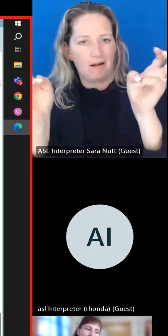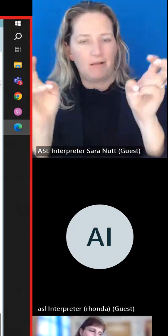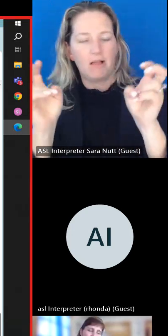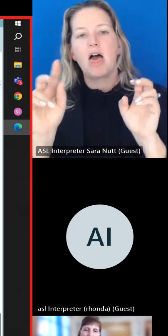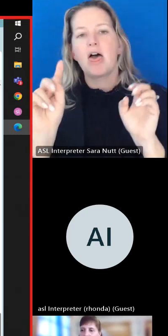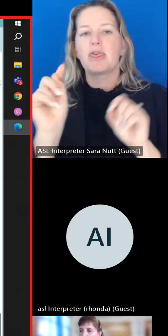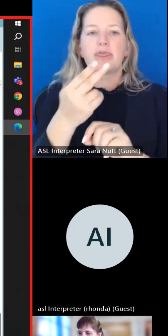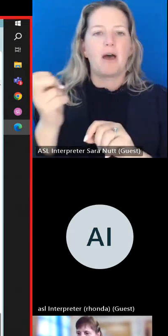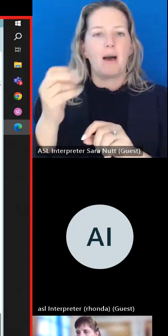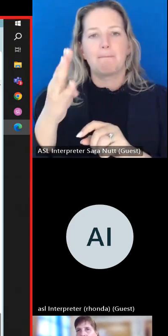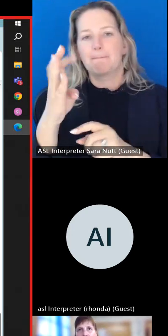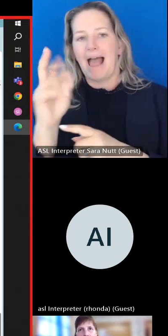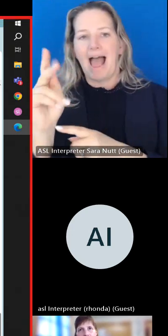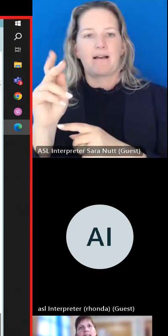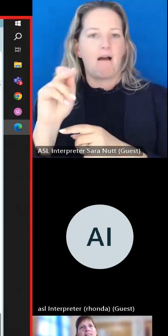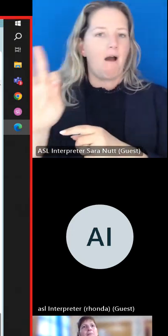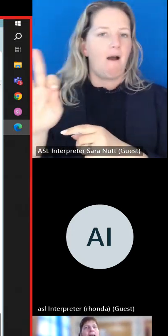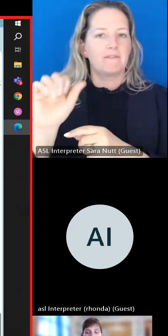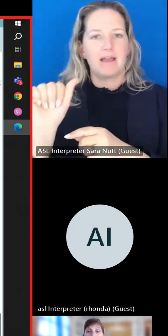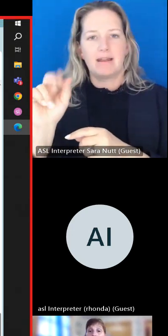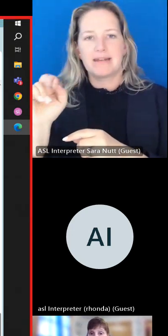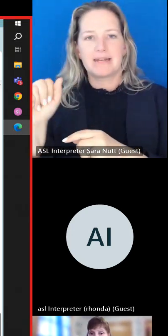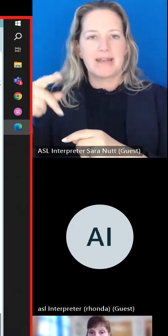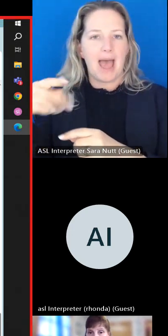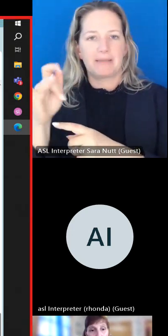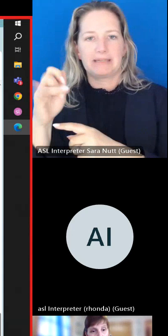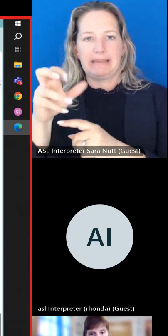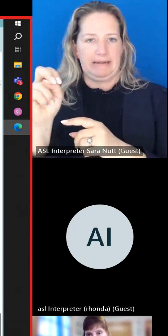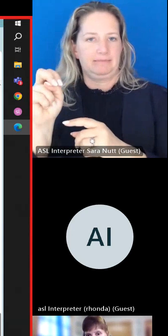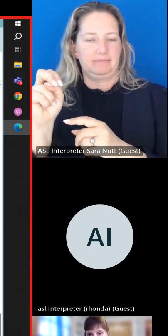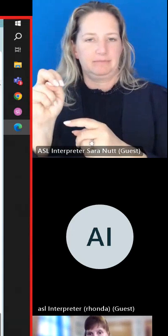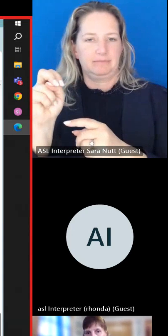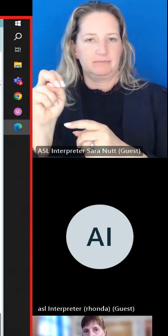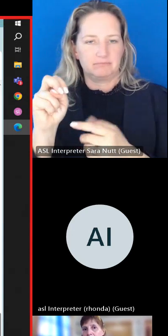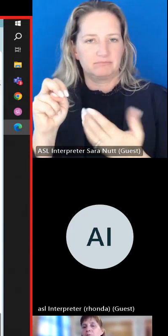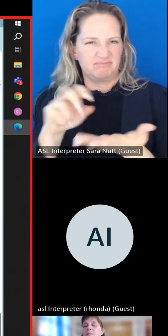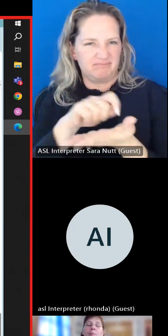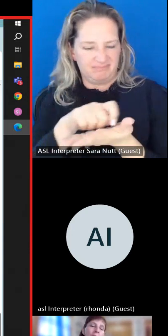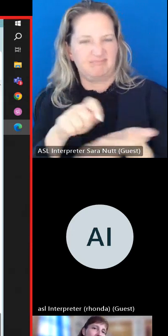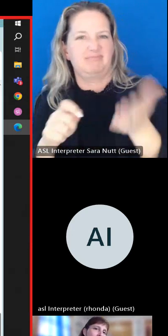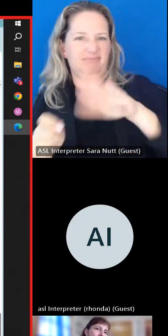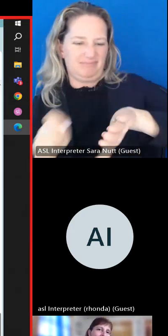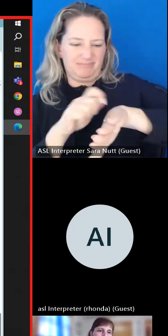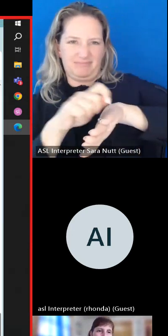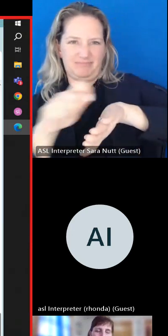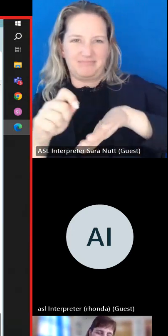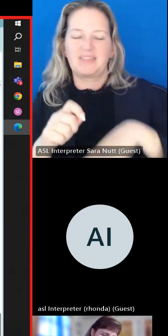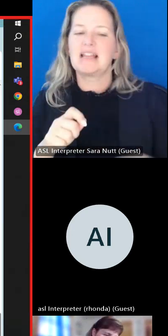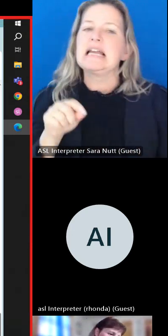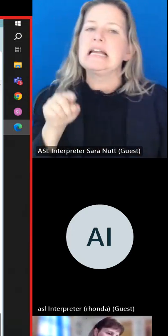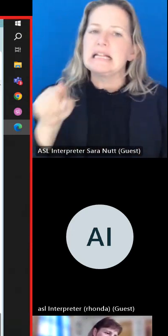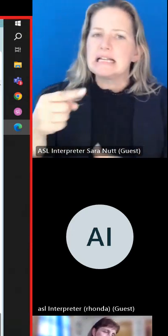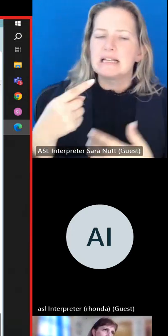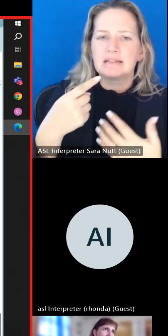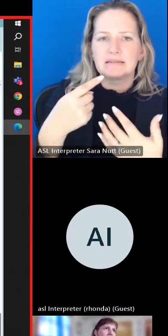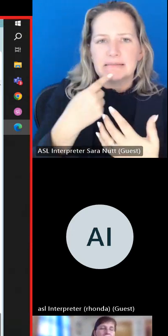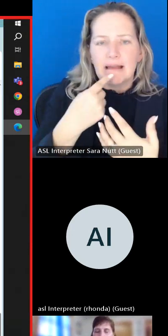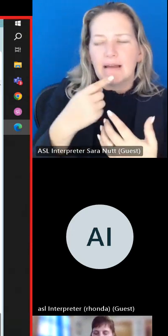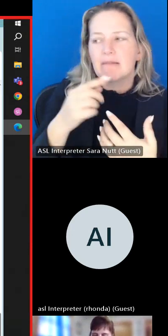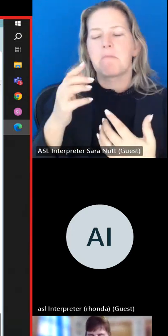that the type of visual that you use depends on the question that you want to answer. Remember earlier I said something